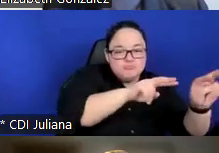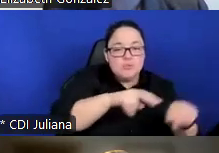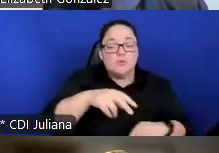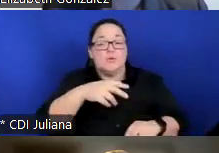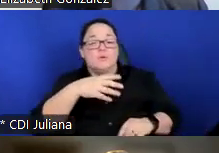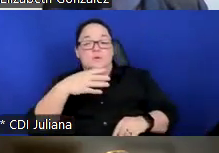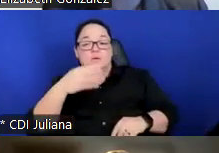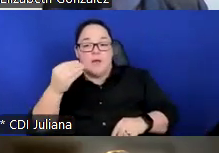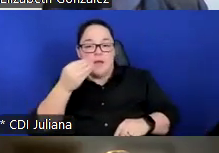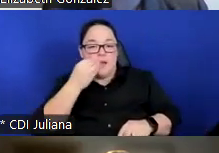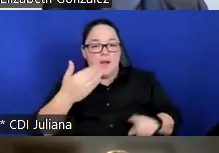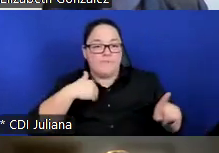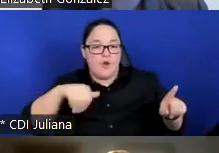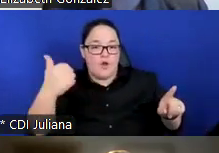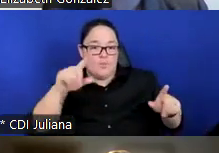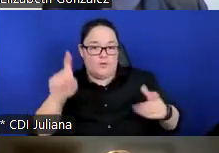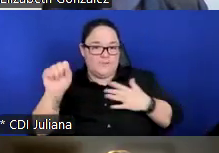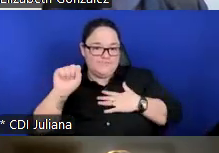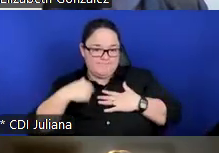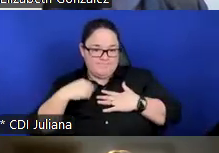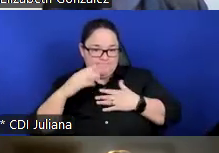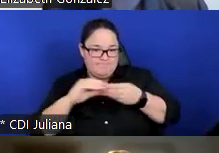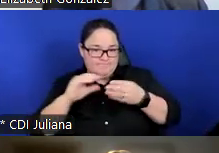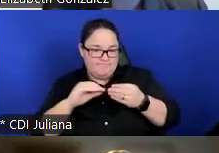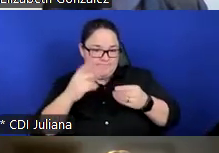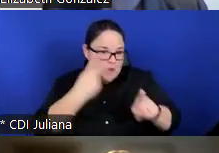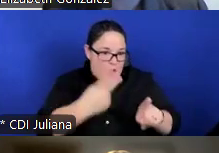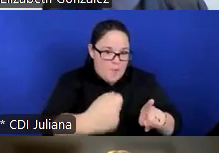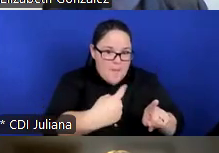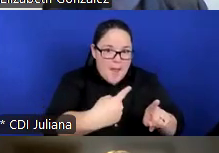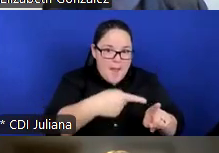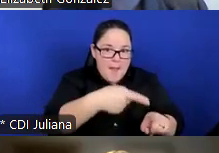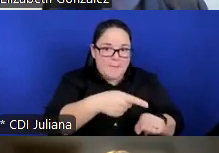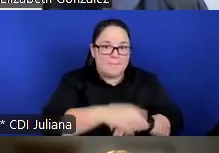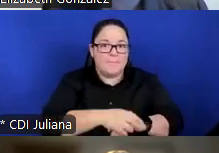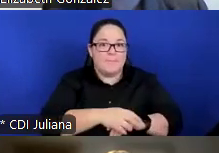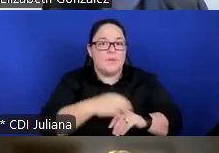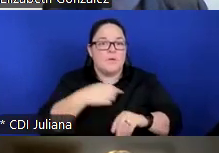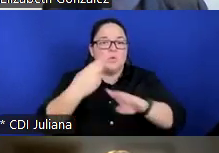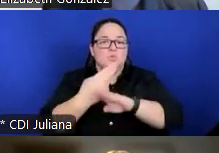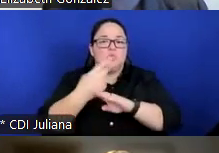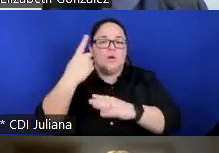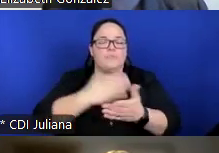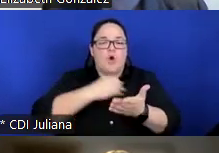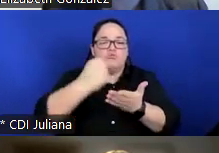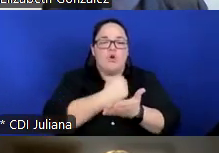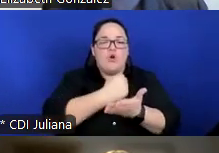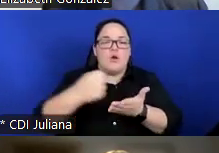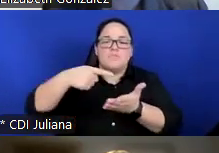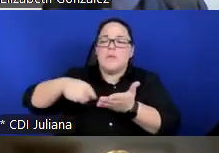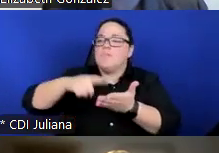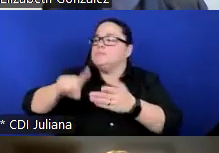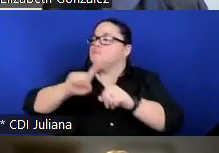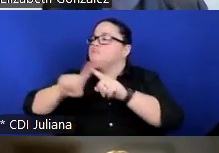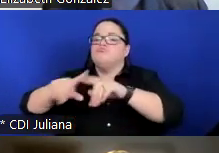I'm using one of my credit cards to pay for day-to-day expenses. Can I keep that credit card if I file for